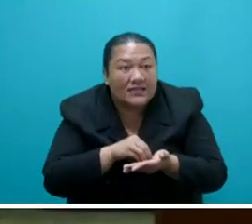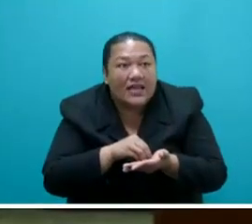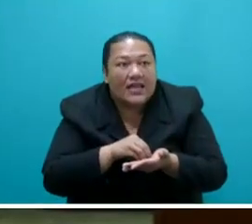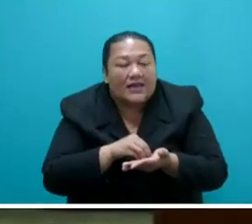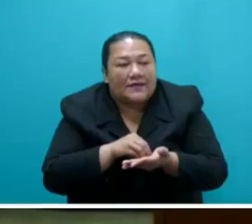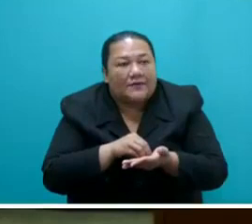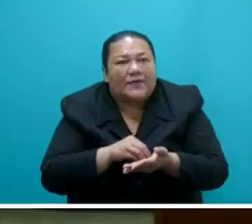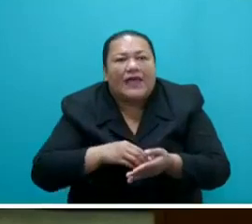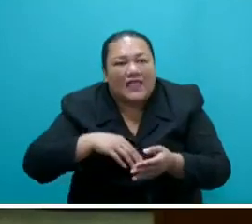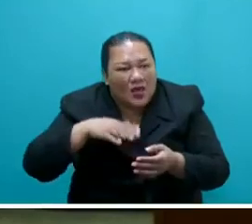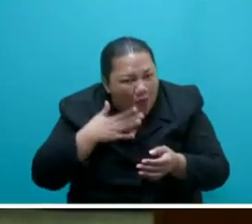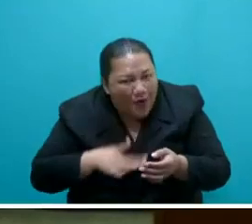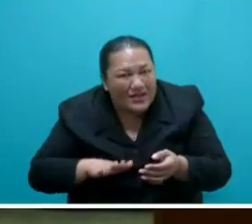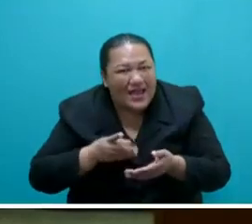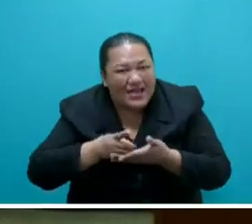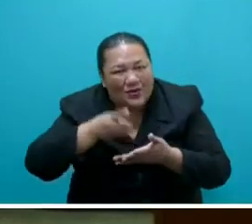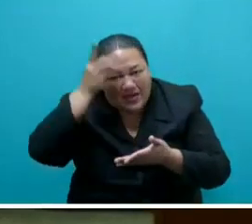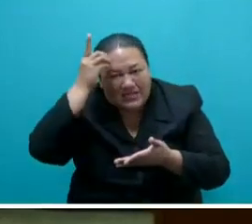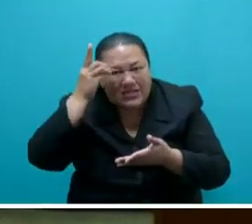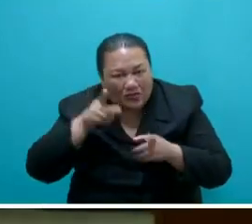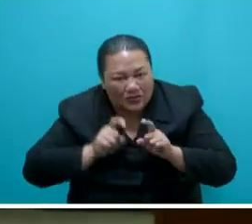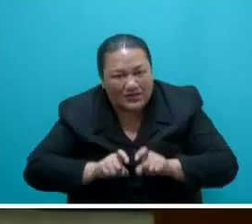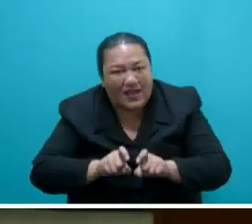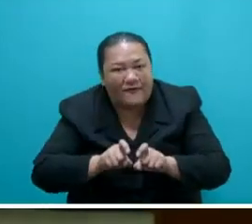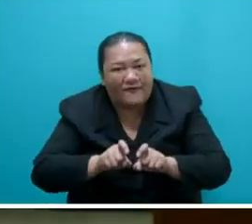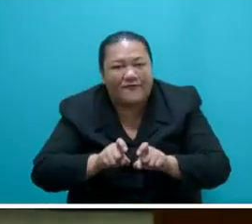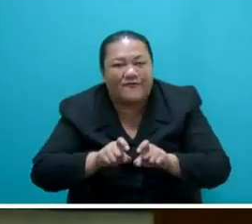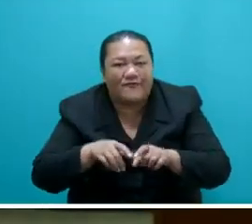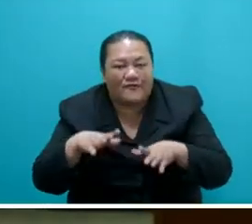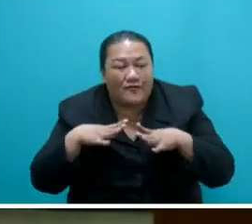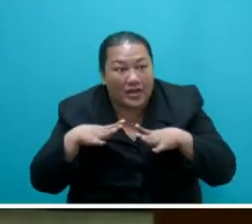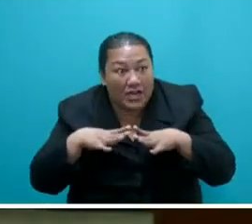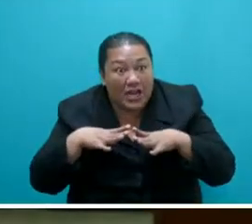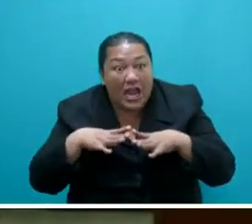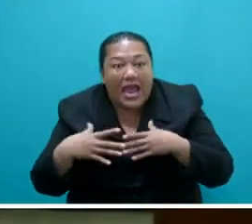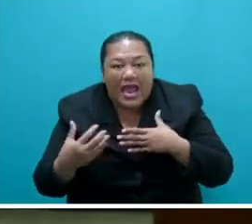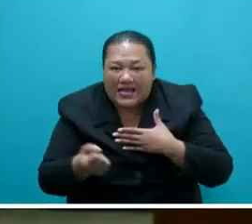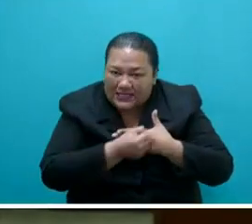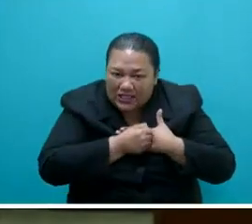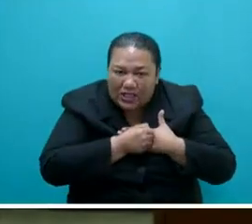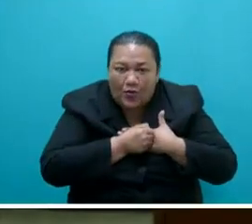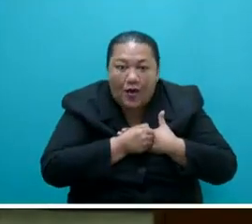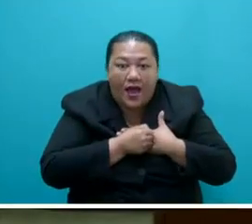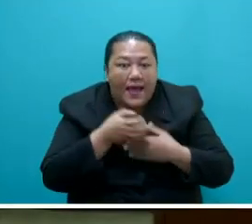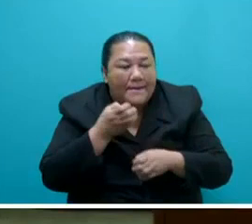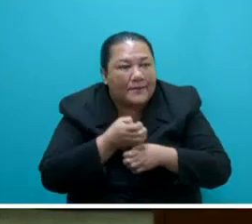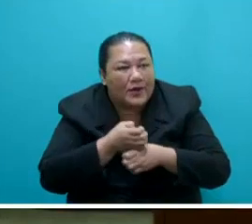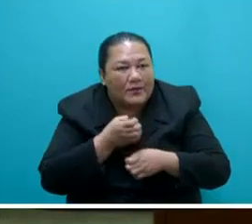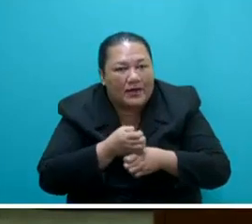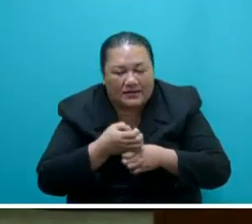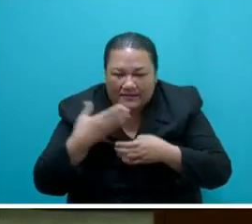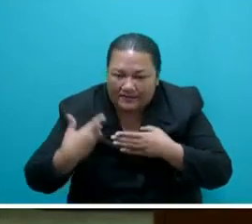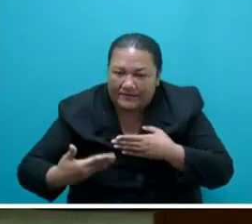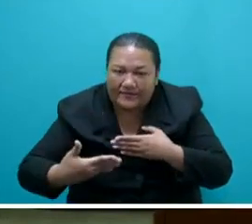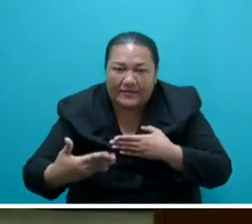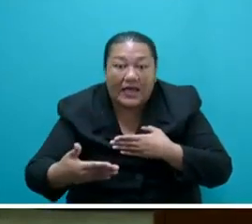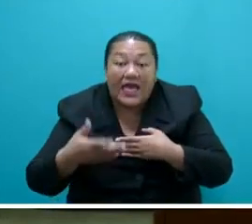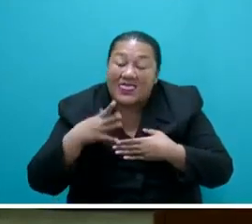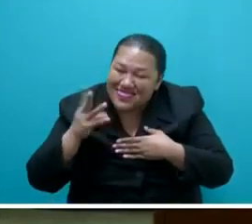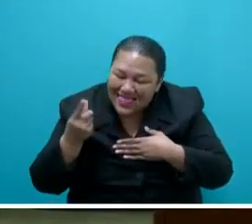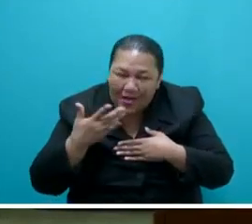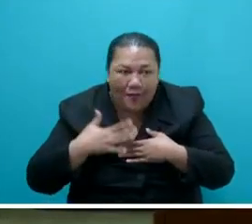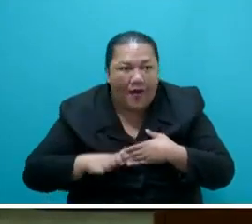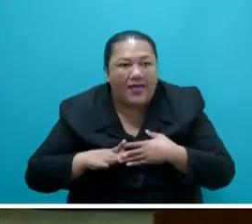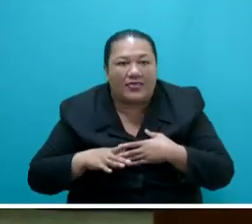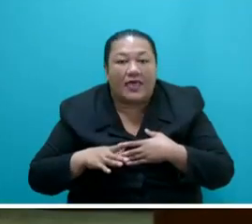free, and real opportunities to secure employment, develop their land, build and purchase homes, and start businesses of their